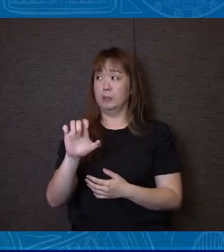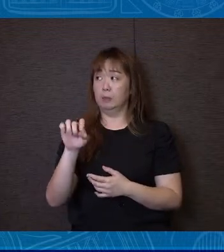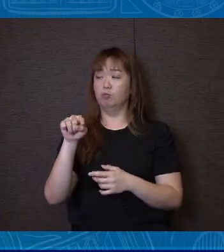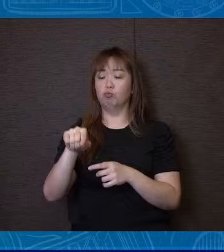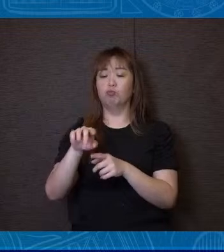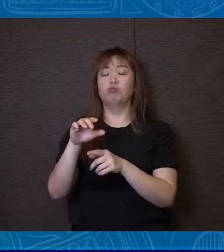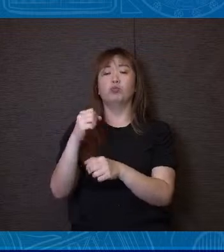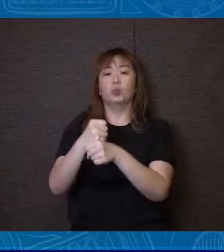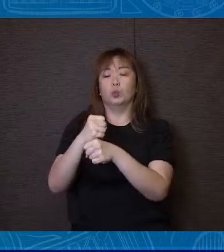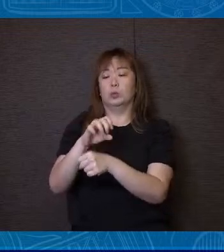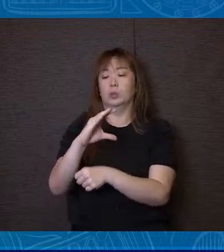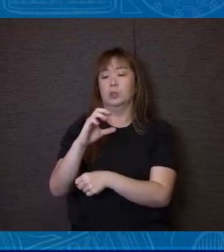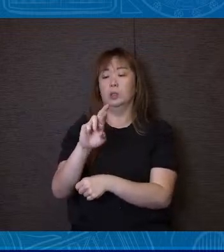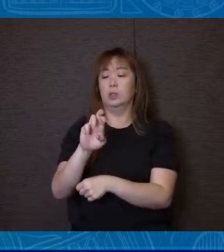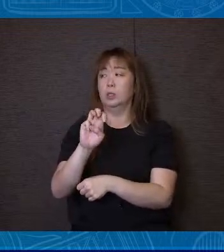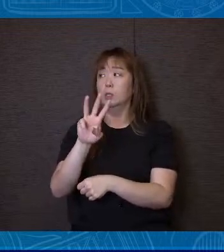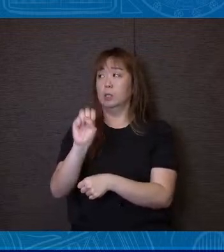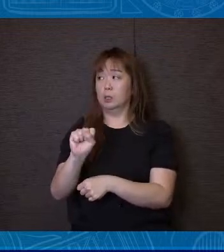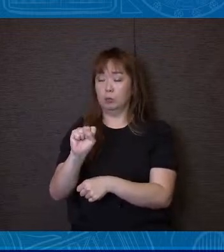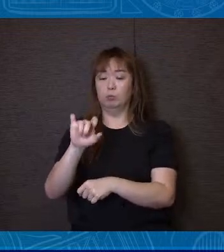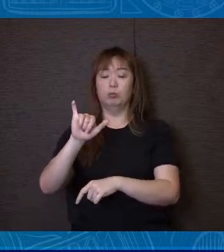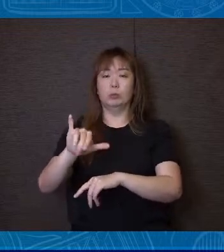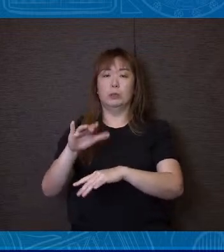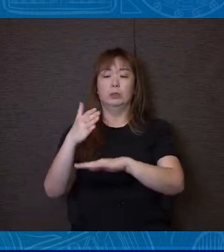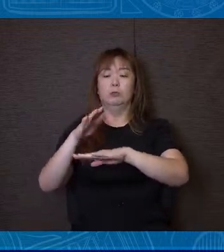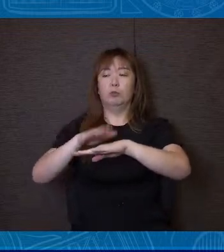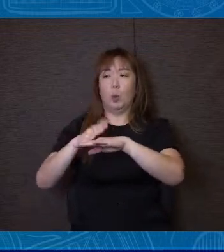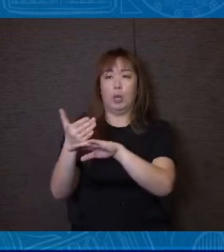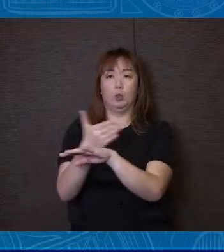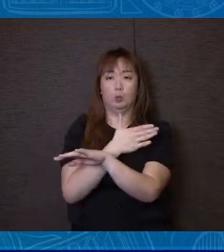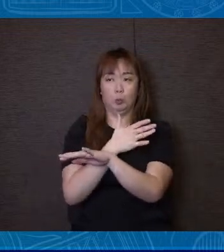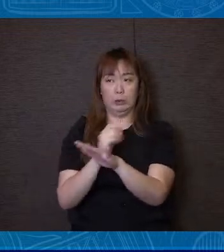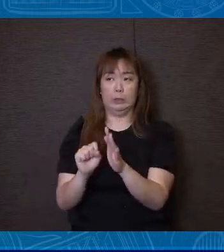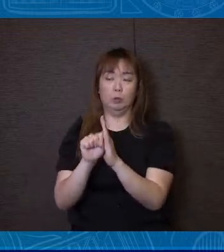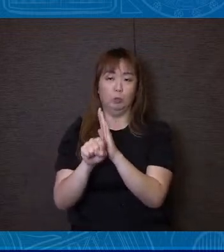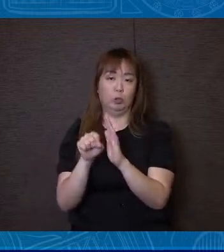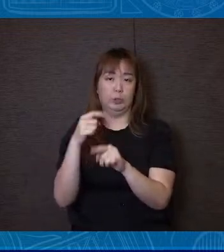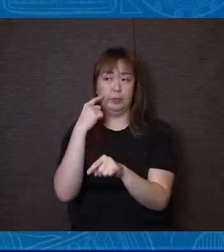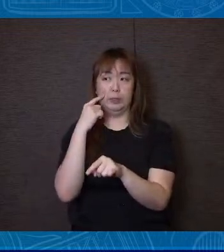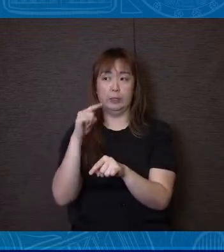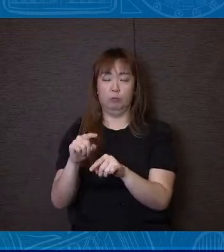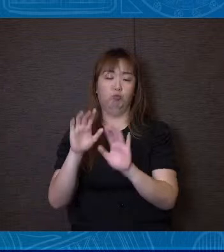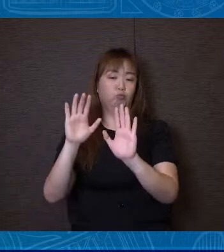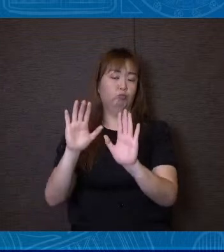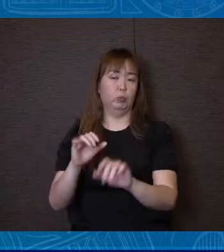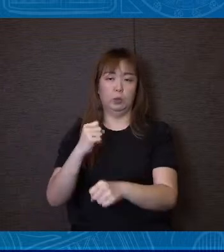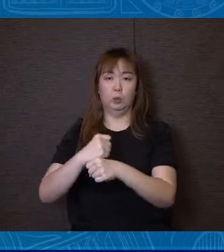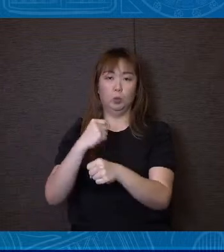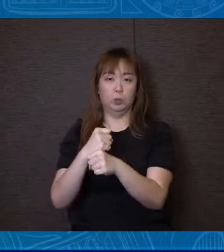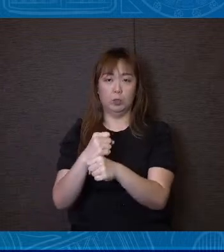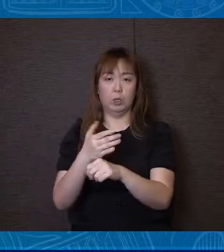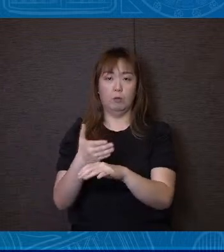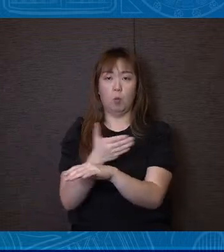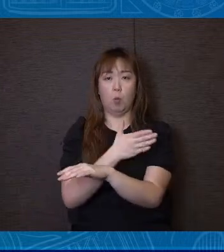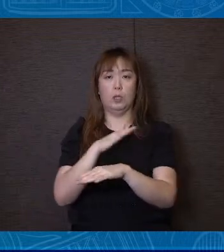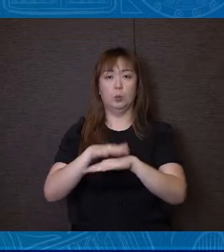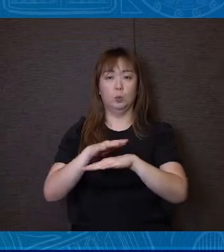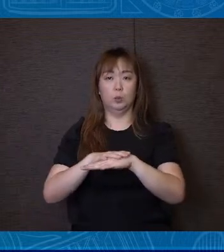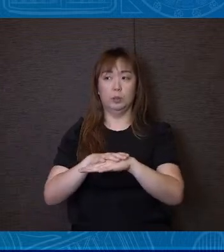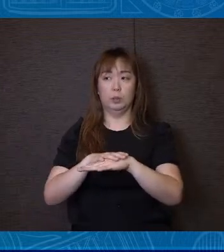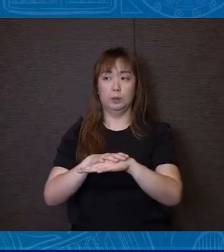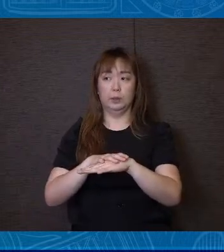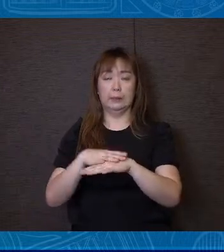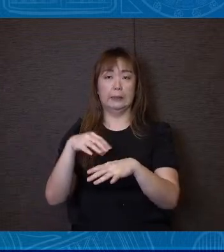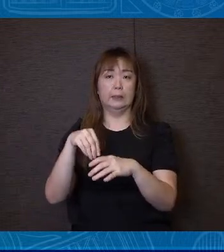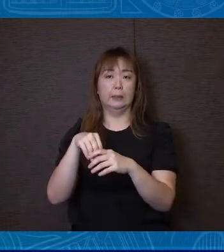That is the Climate Risk Early Warning Systems Initiative that is doing some amazing work on early warning systems in the least